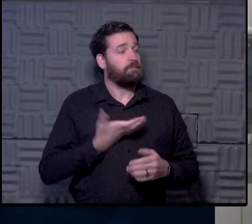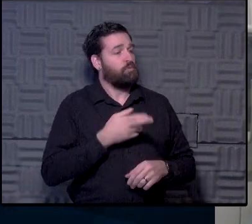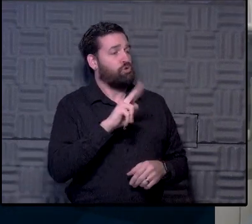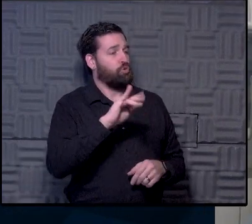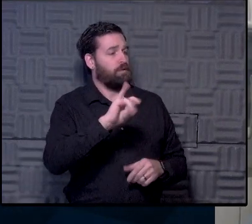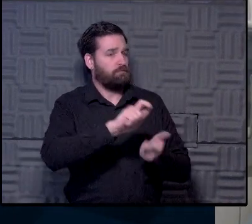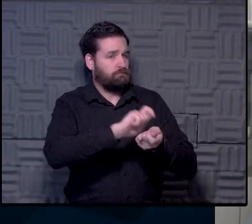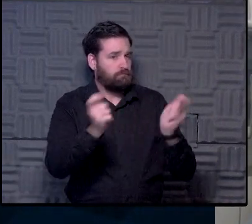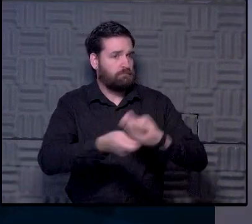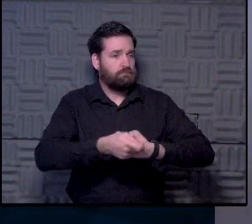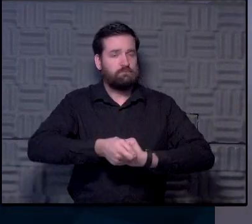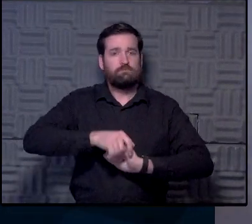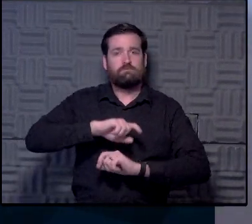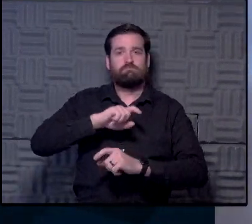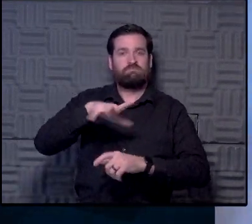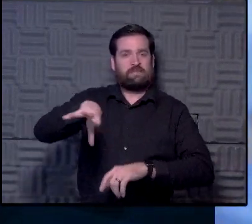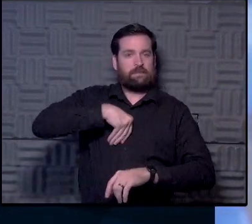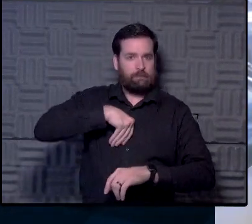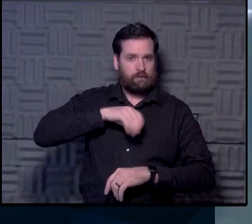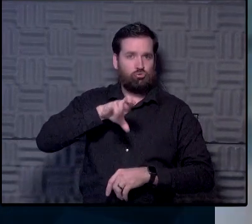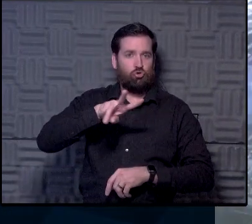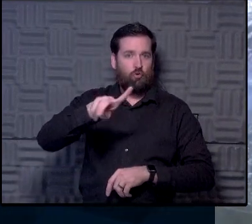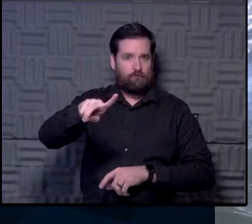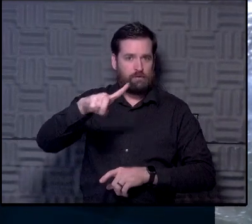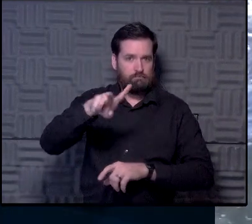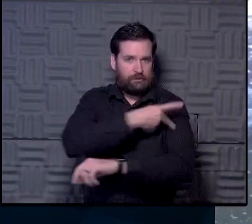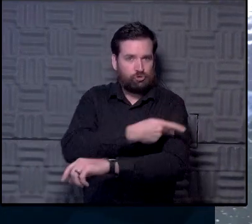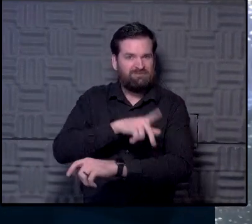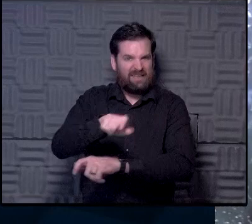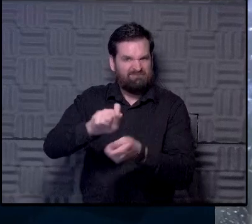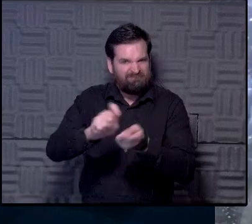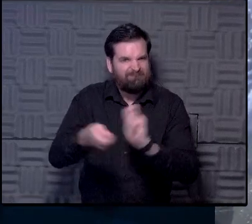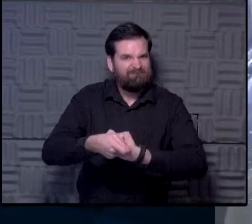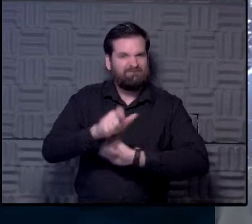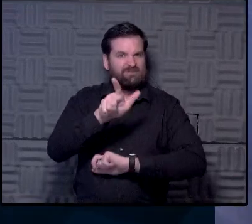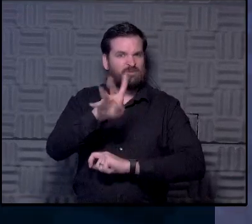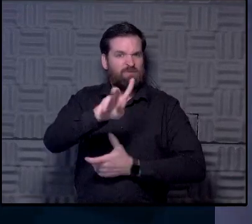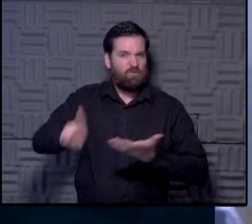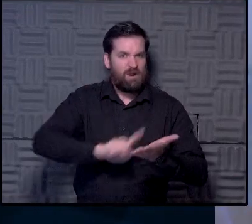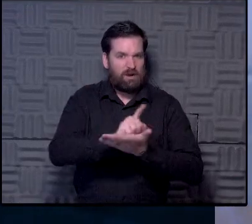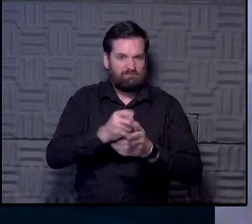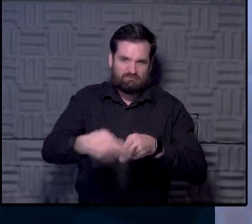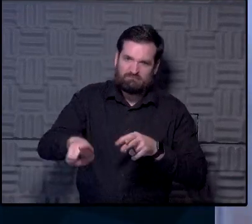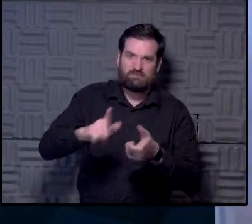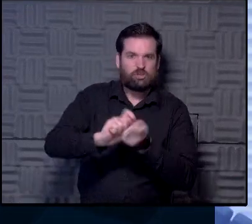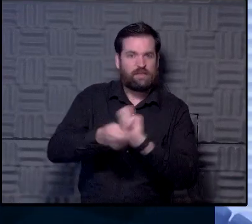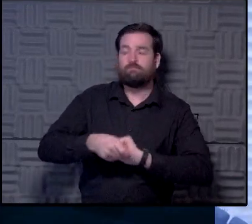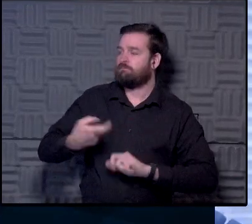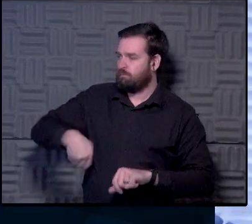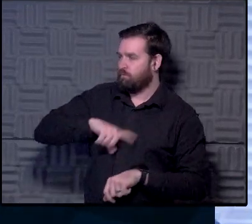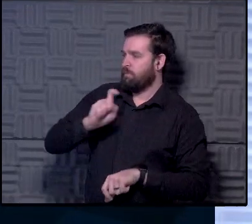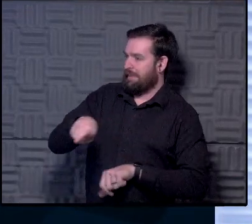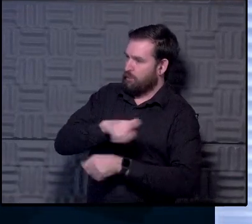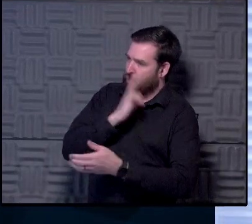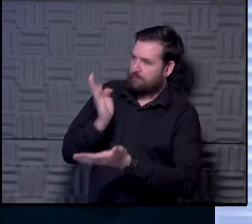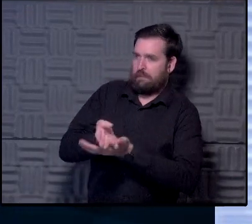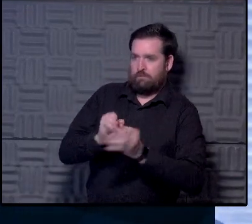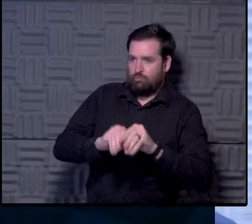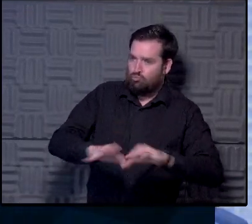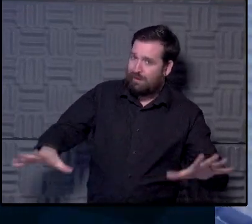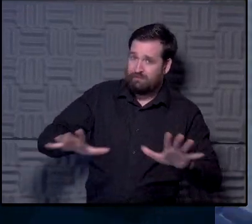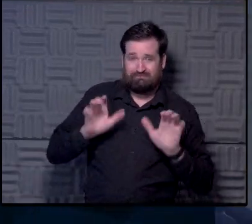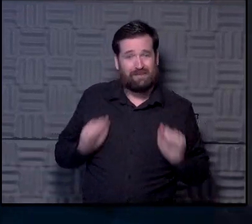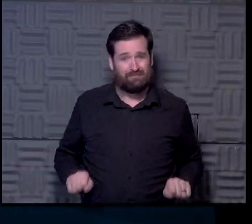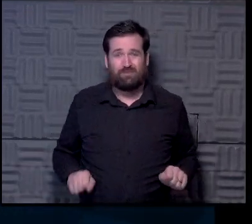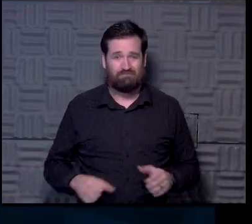switched over to taking COVID positive patients. That was a shift just in 24 hours. We really do need to try and stop the spread as much as